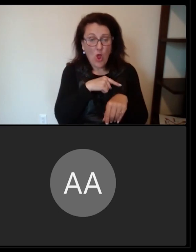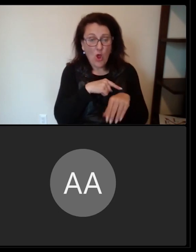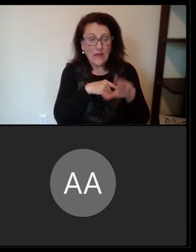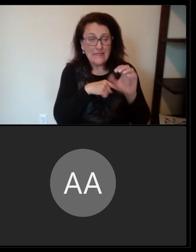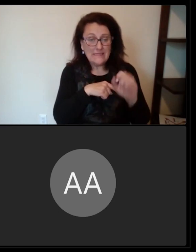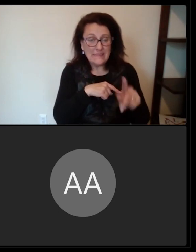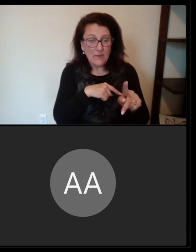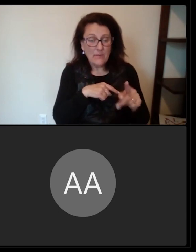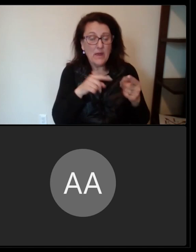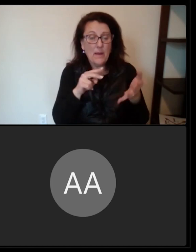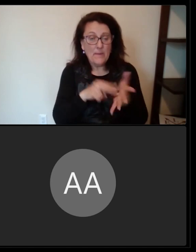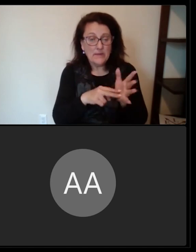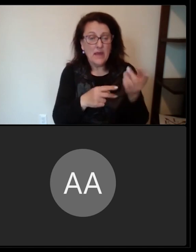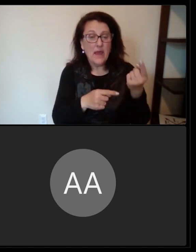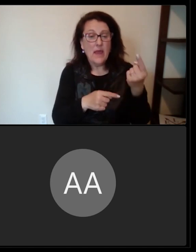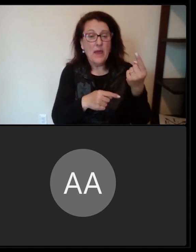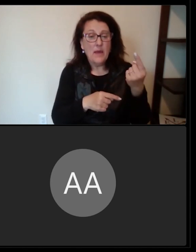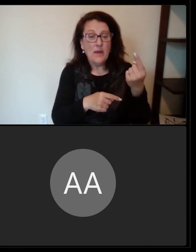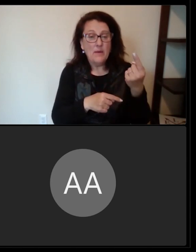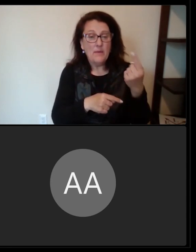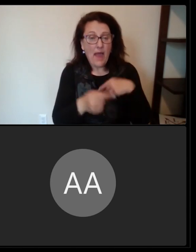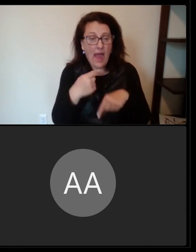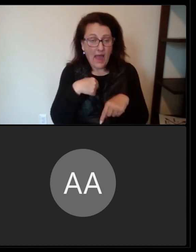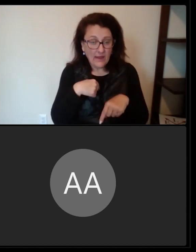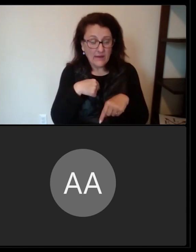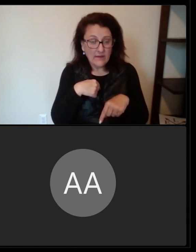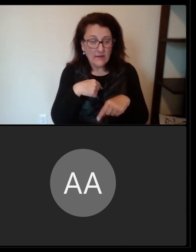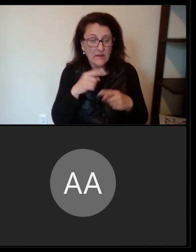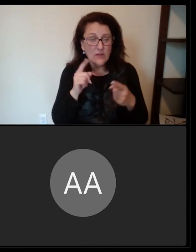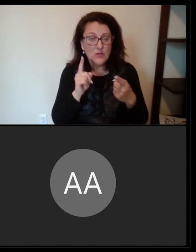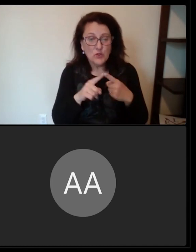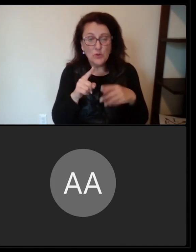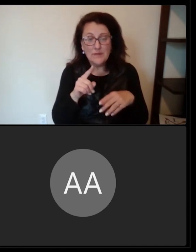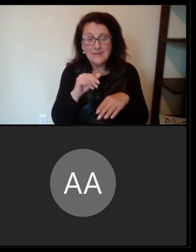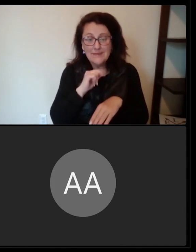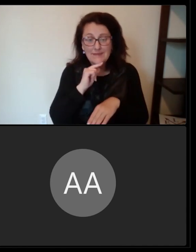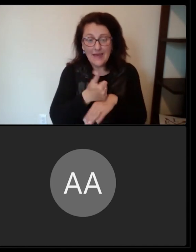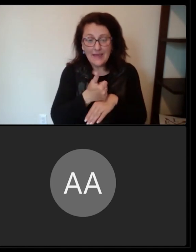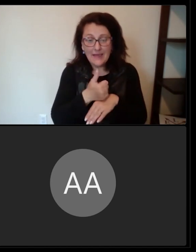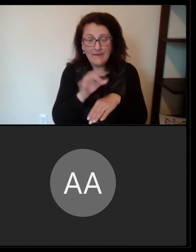you back to the settings and functionality.